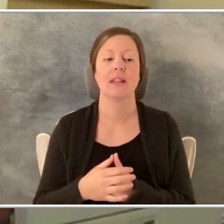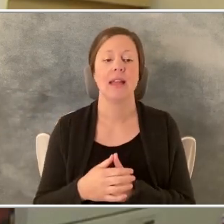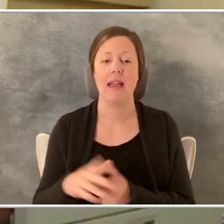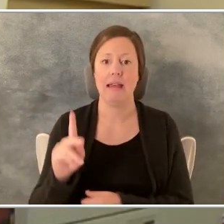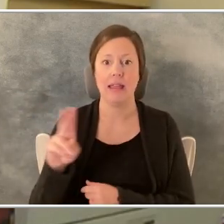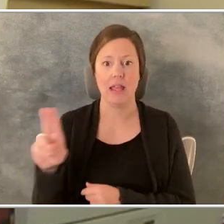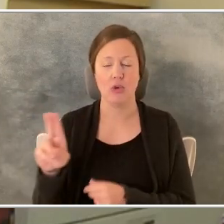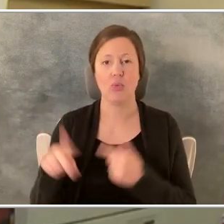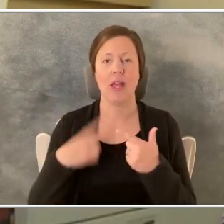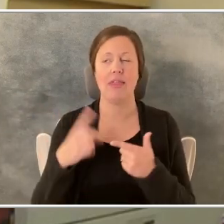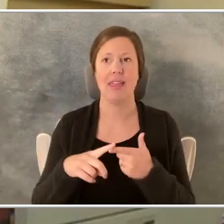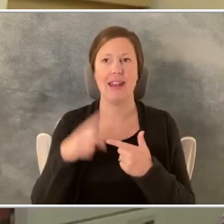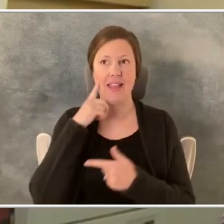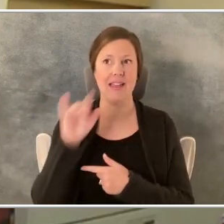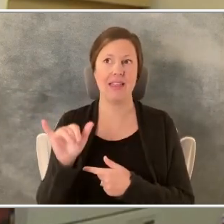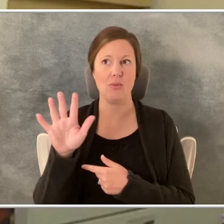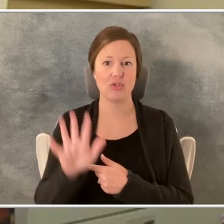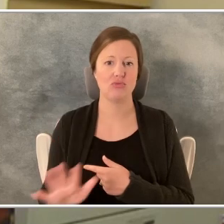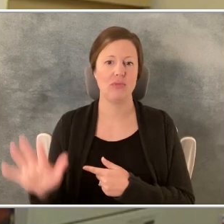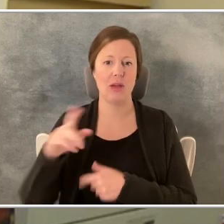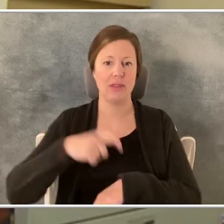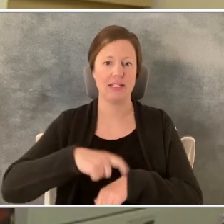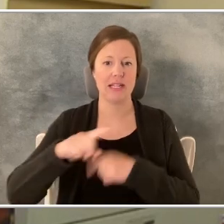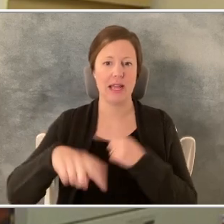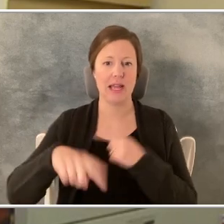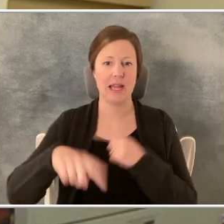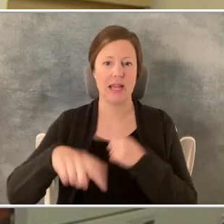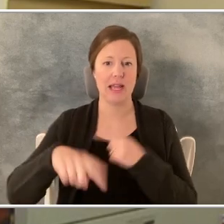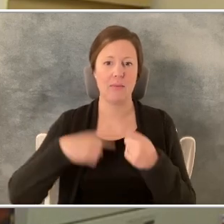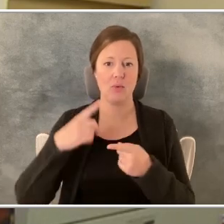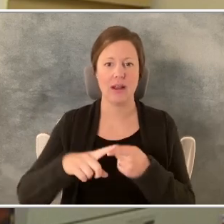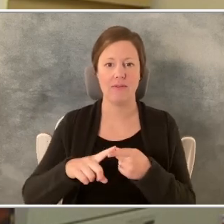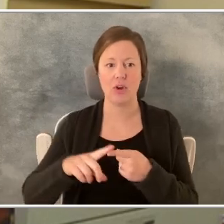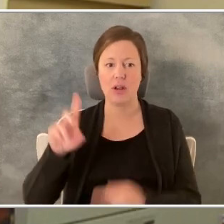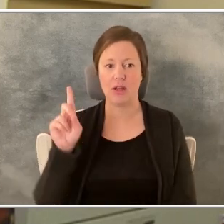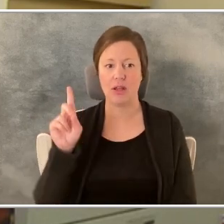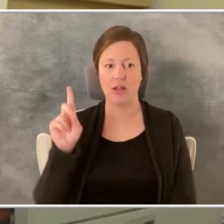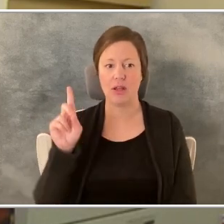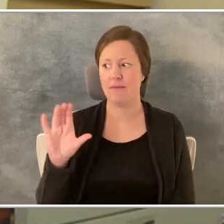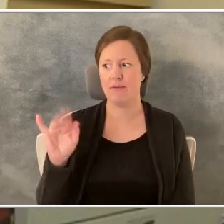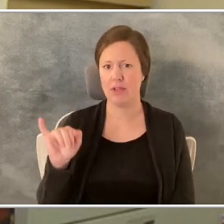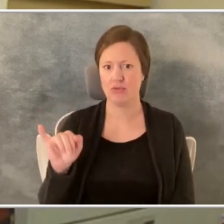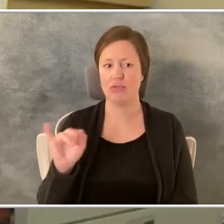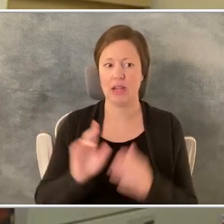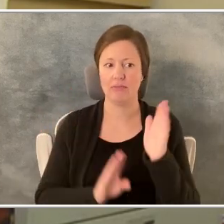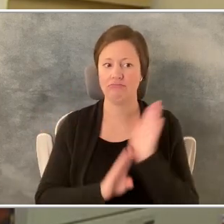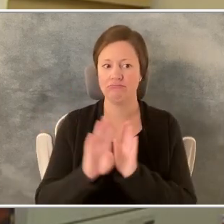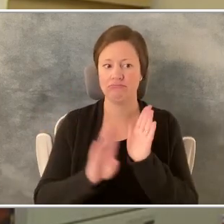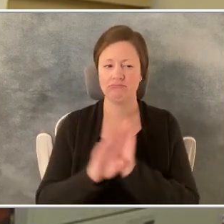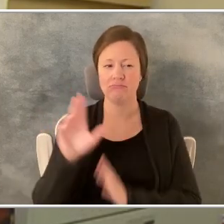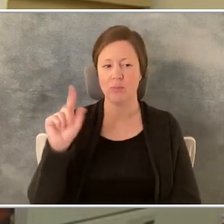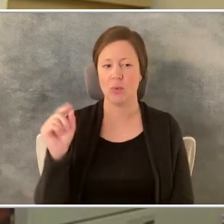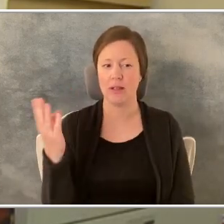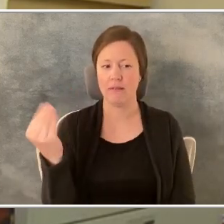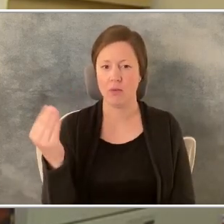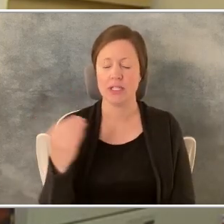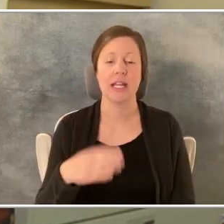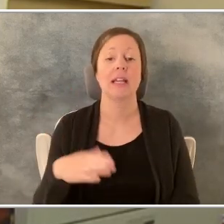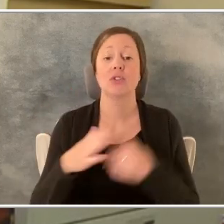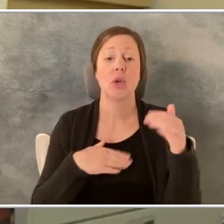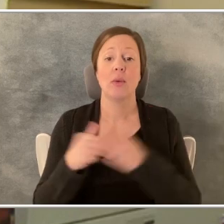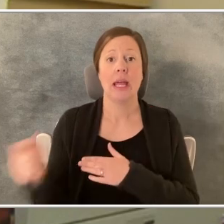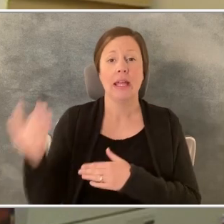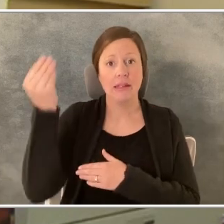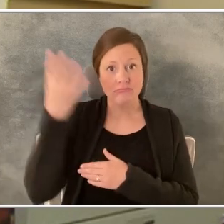right around the time the Da Vinci came out. If I'm not mistaken, around 2014. So he was able to give me a lot of